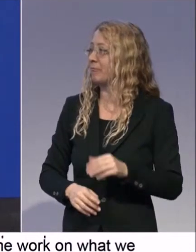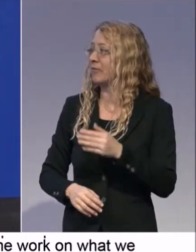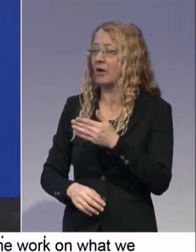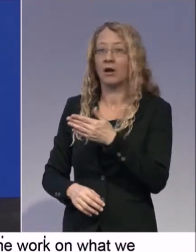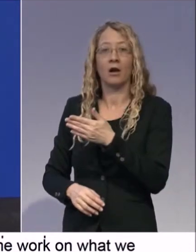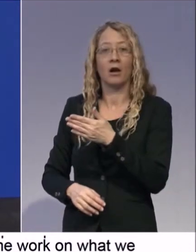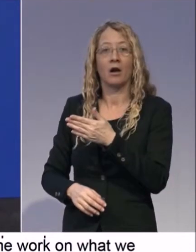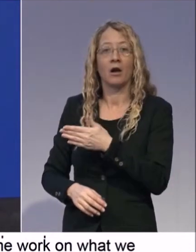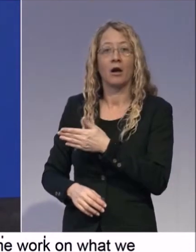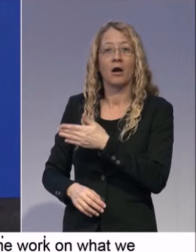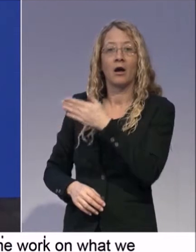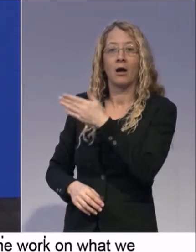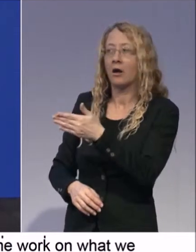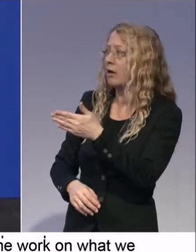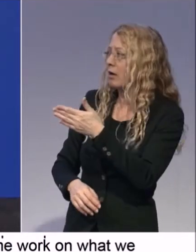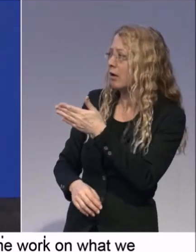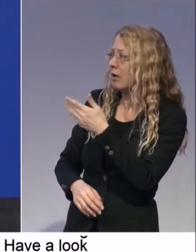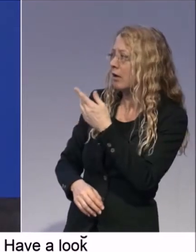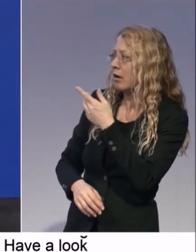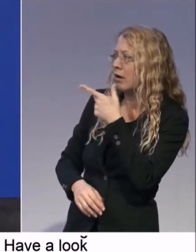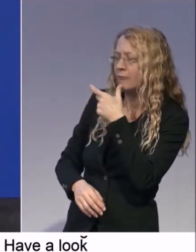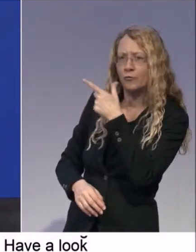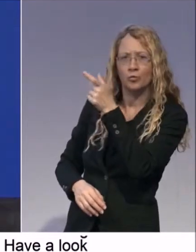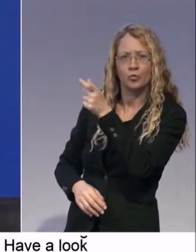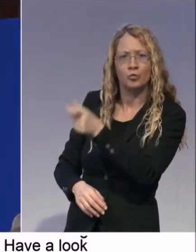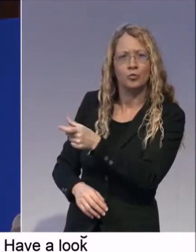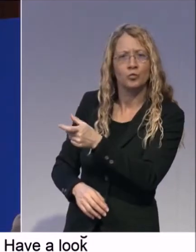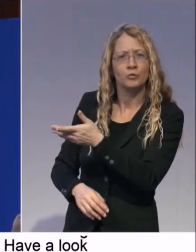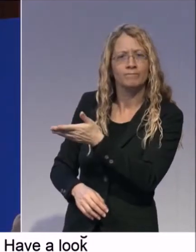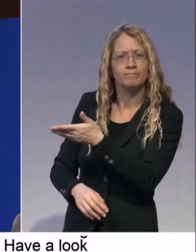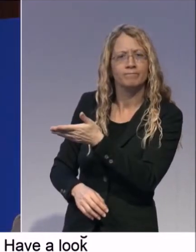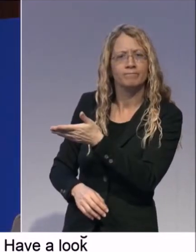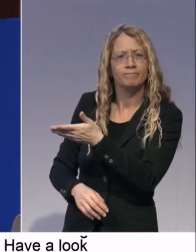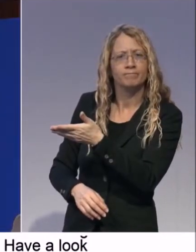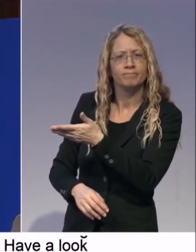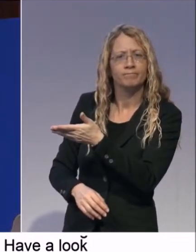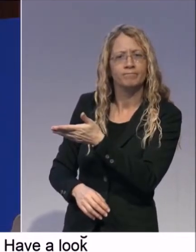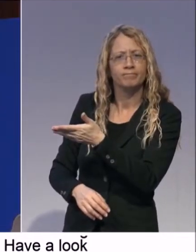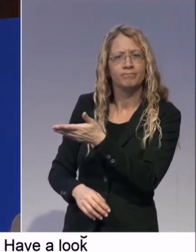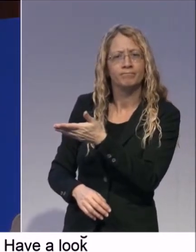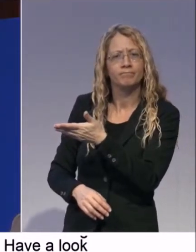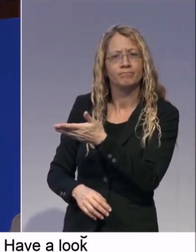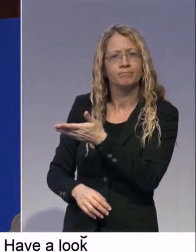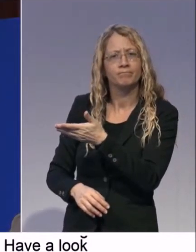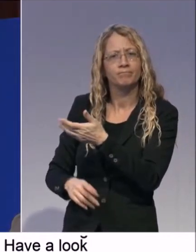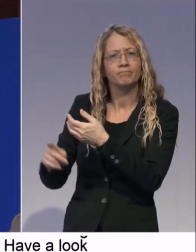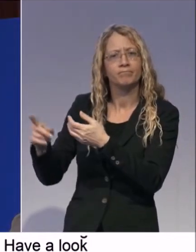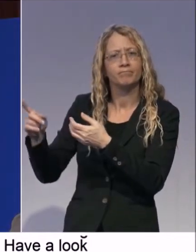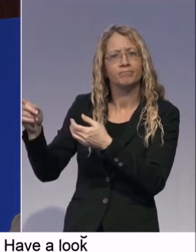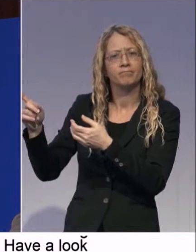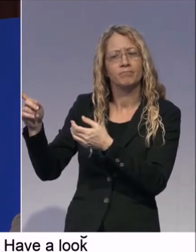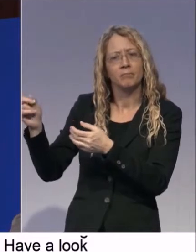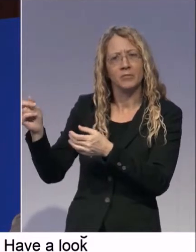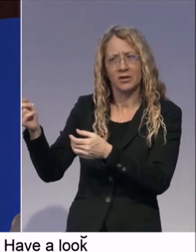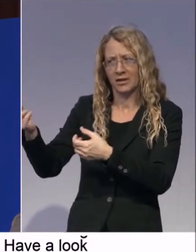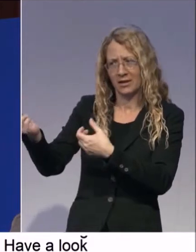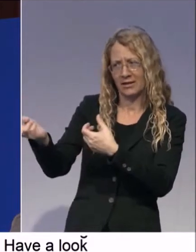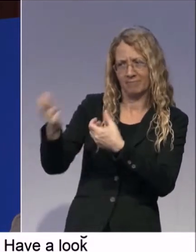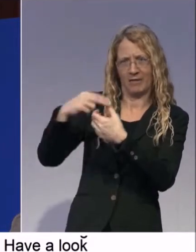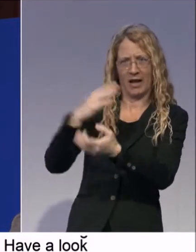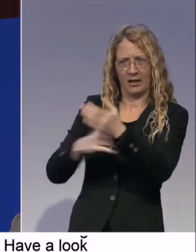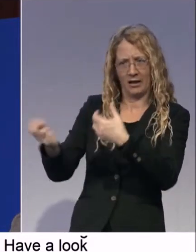and what's your approach to participation and leadership? Okay, first of all, let me thank you on inviting